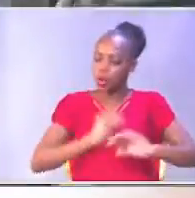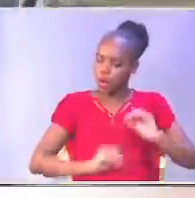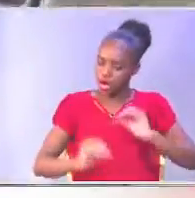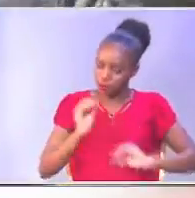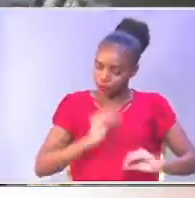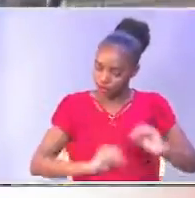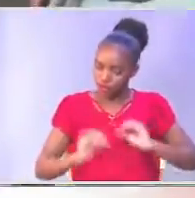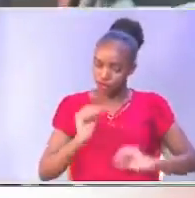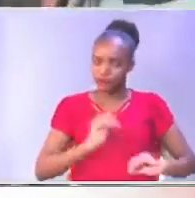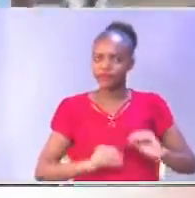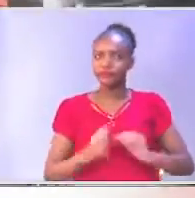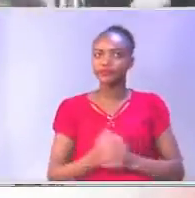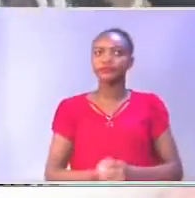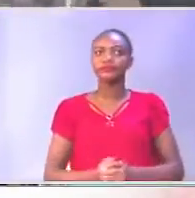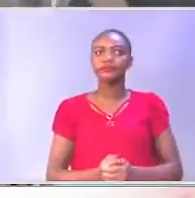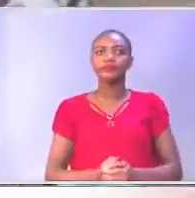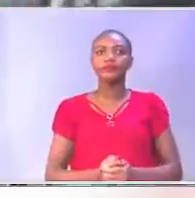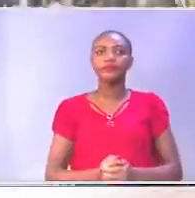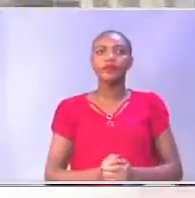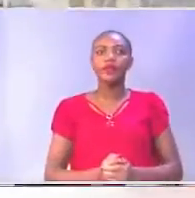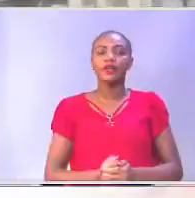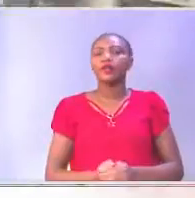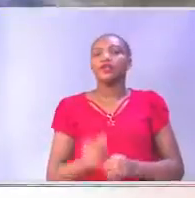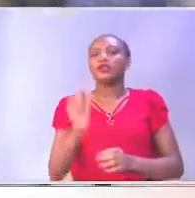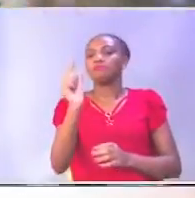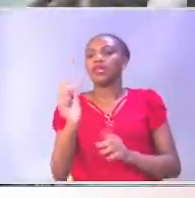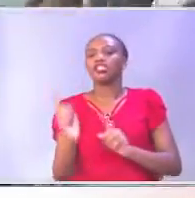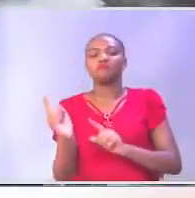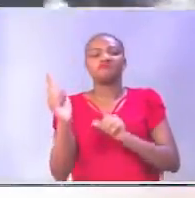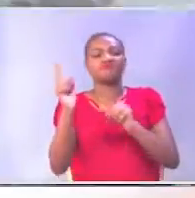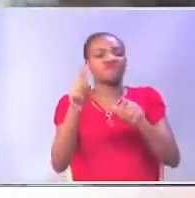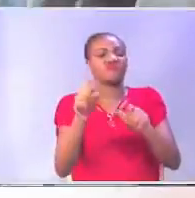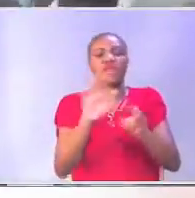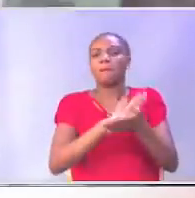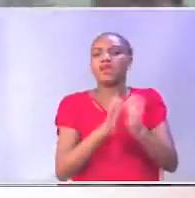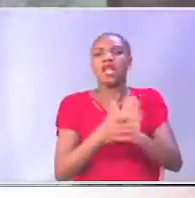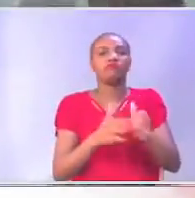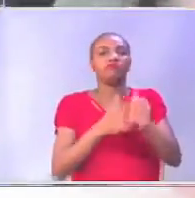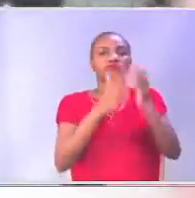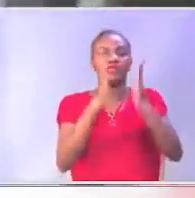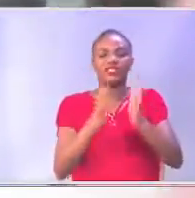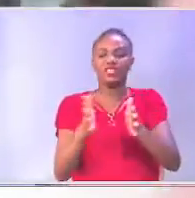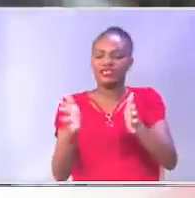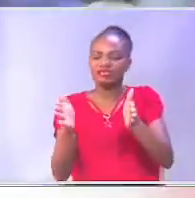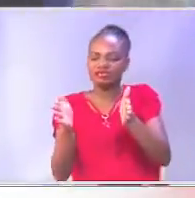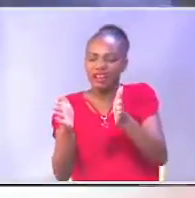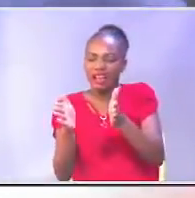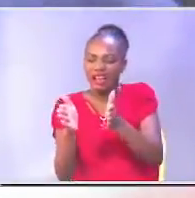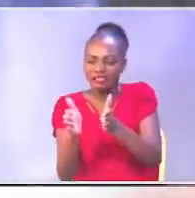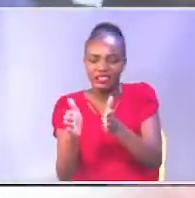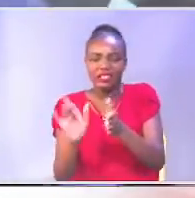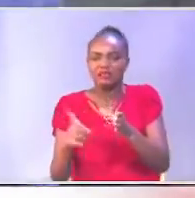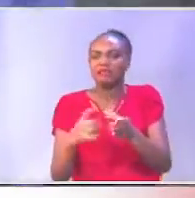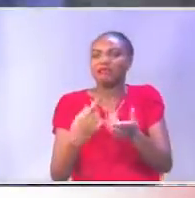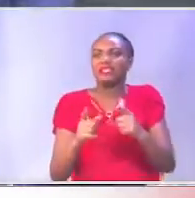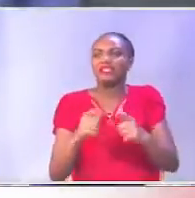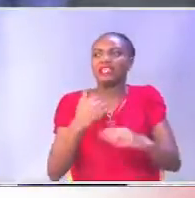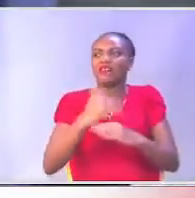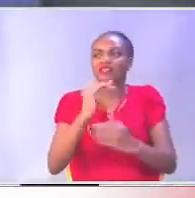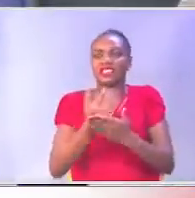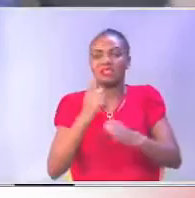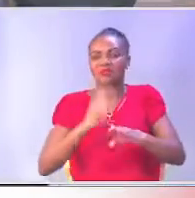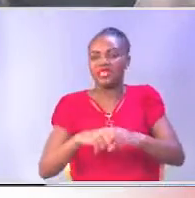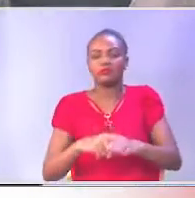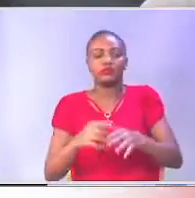deals. So ile anaingia ni mbamba kama sindano. Baada ya mwaka mmoja amekula kama kupe.